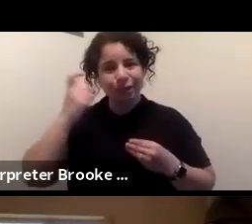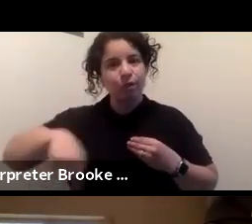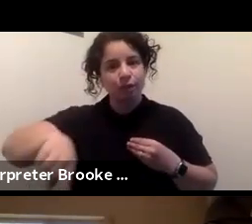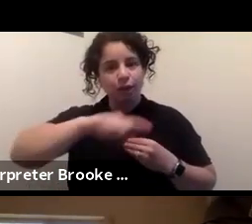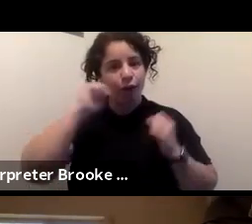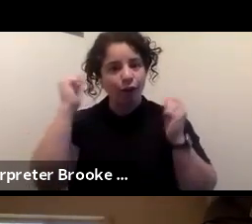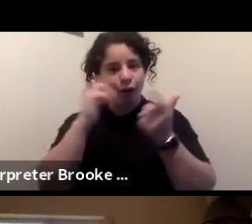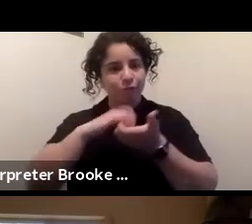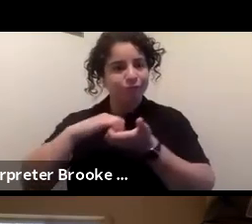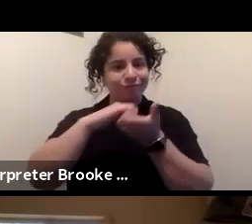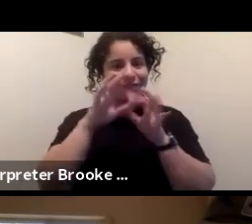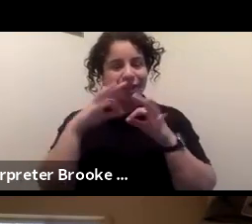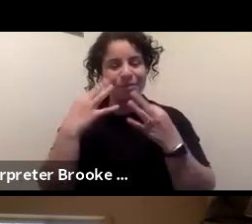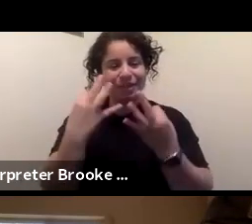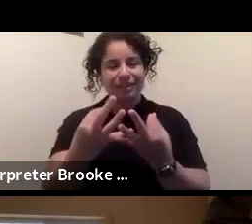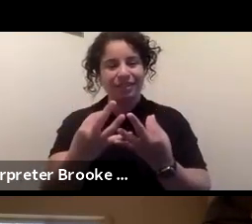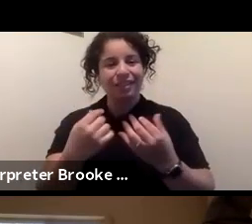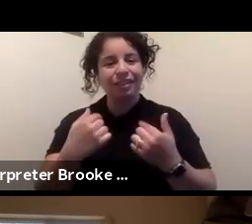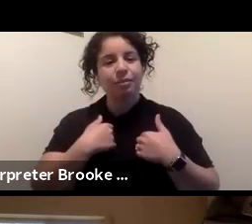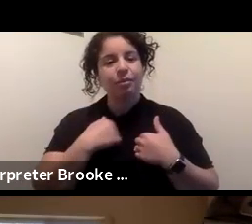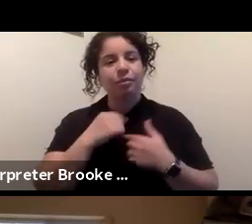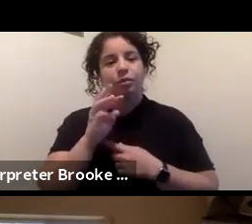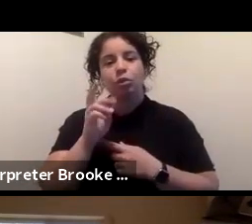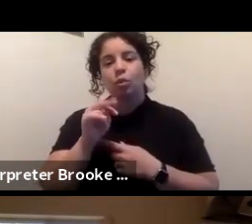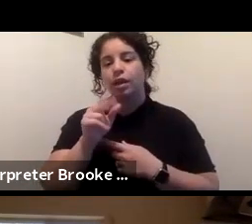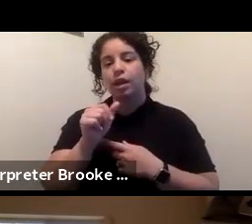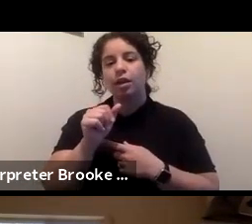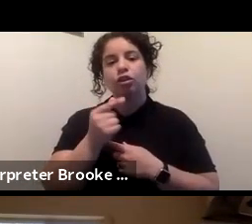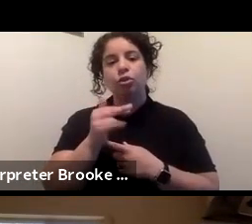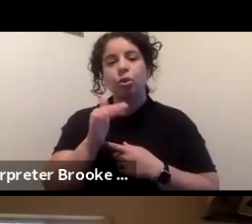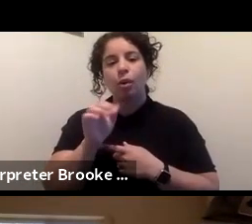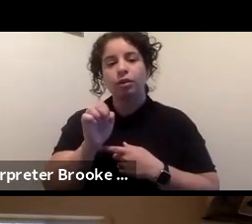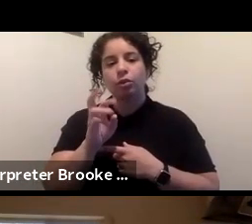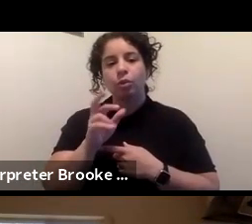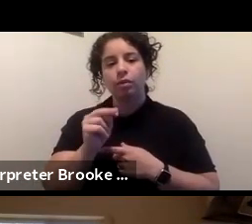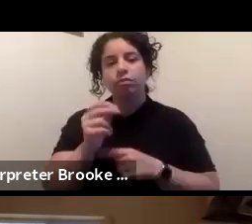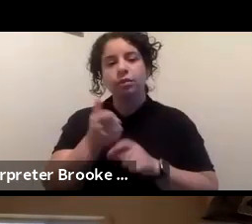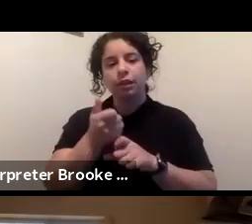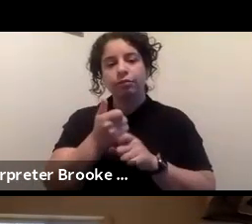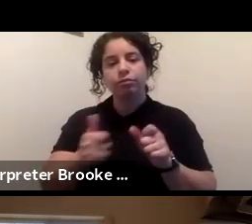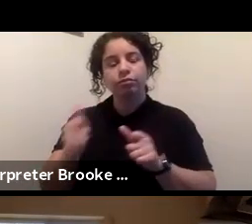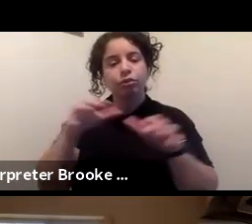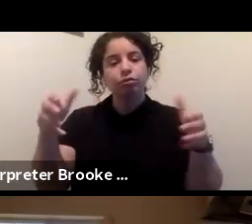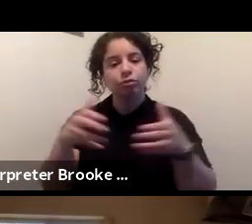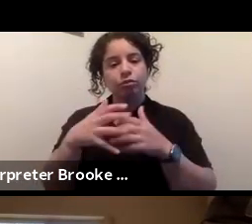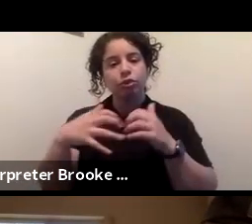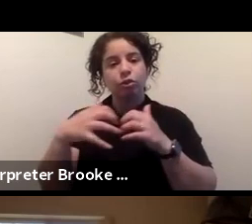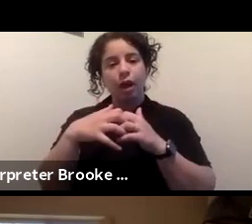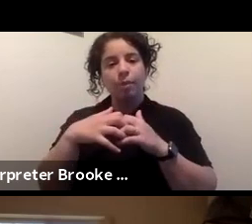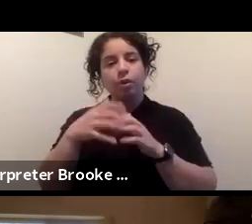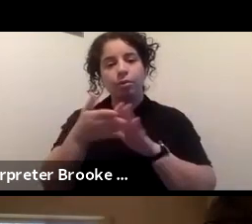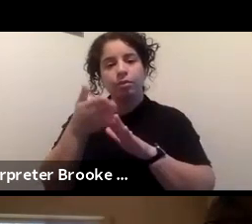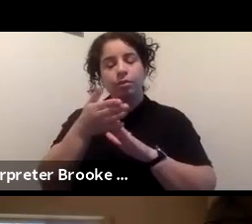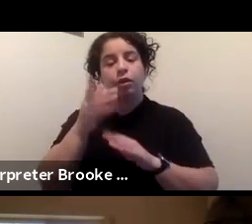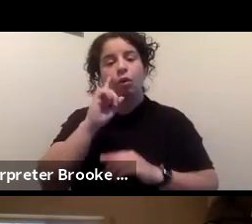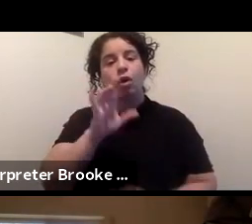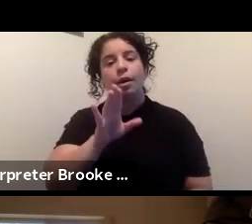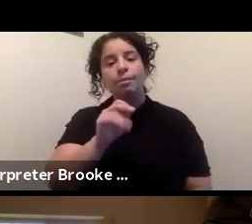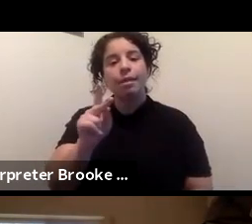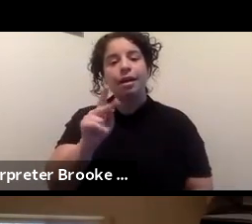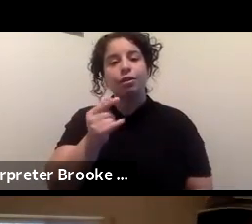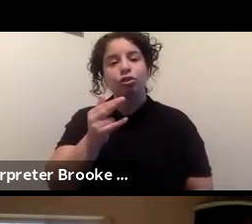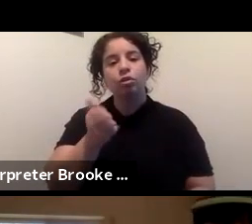And so I'm the son of Wanda George Warren, who was our tribal administrator for a decade, and the grandson of Buck George, who was our assistant